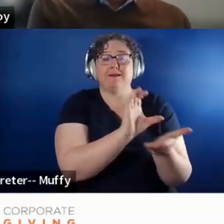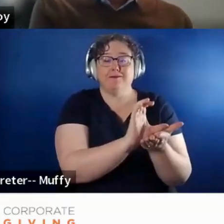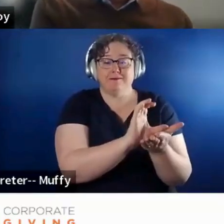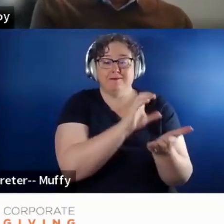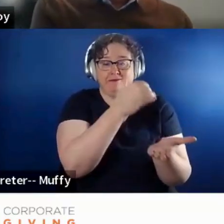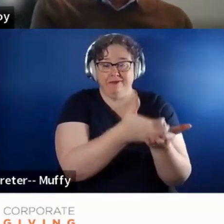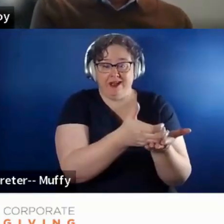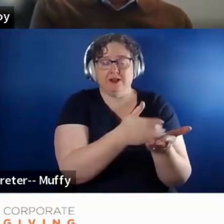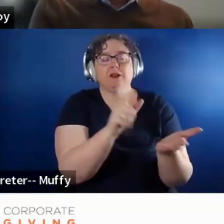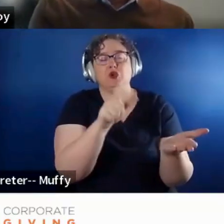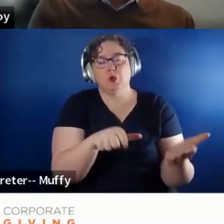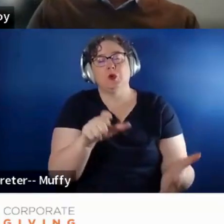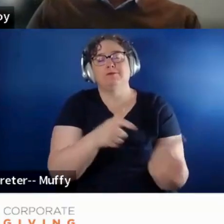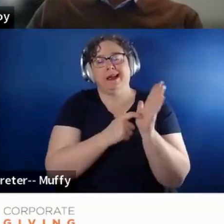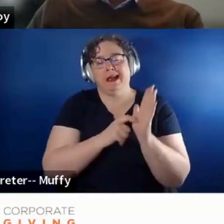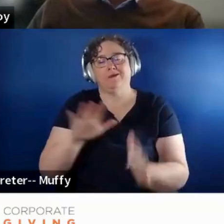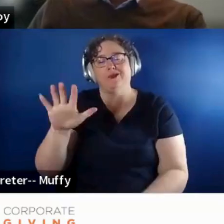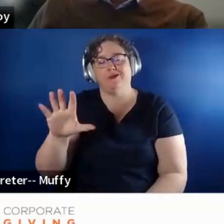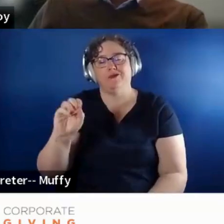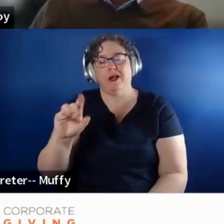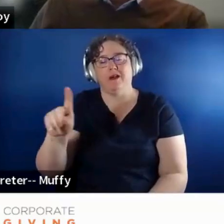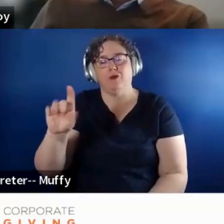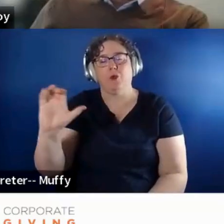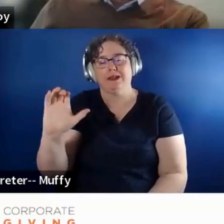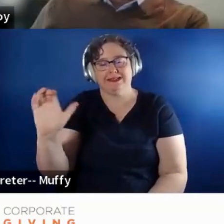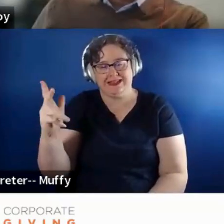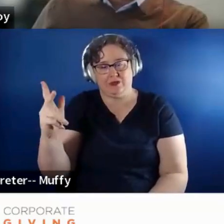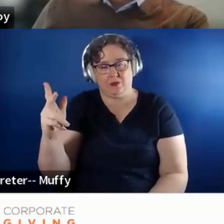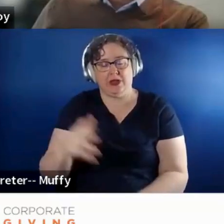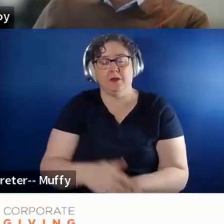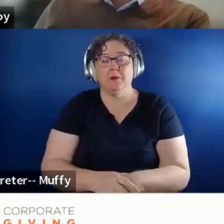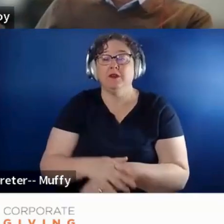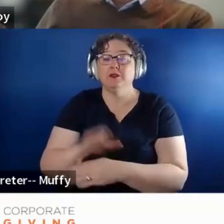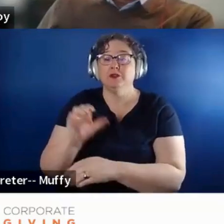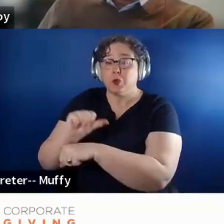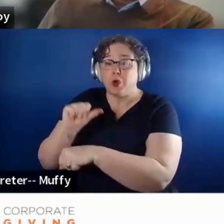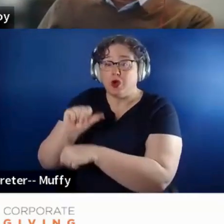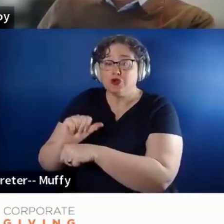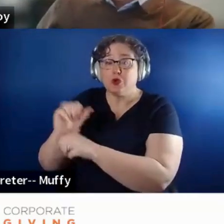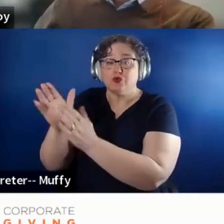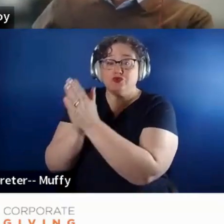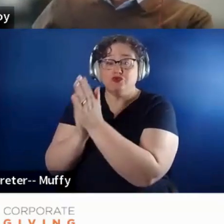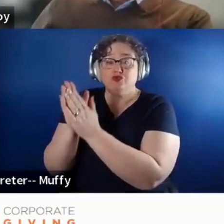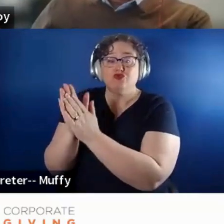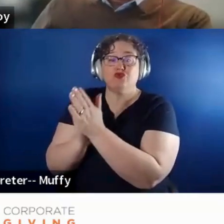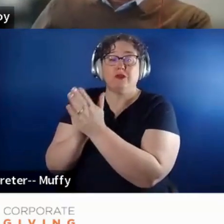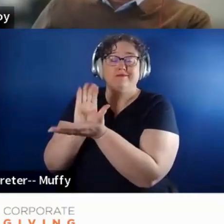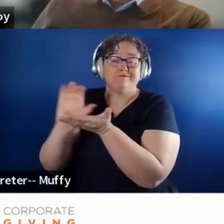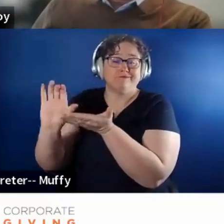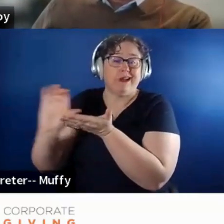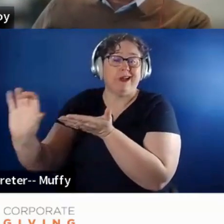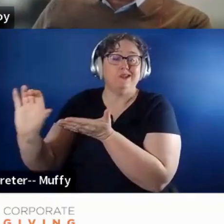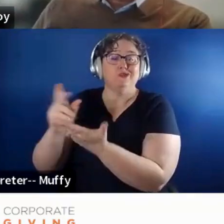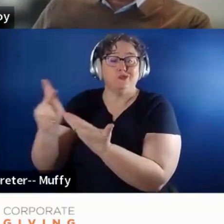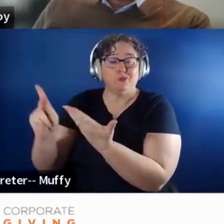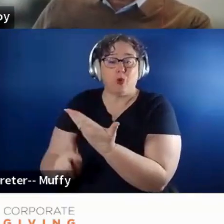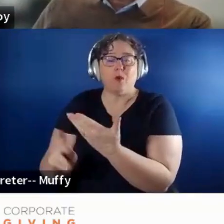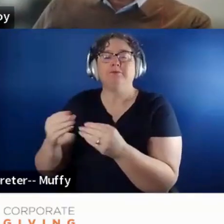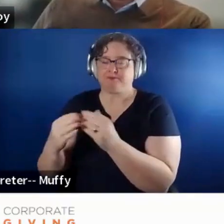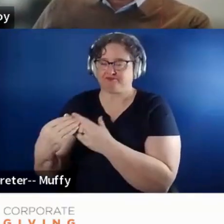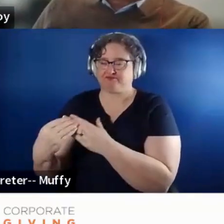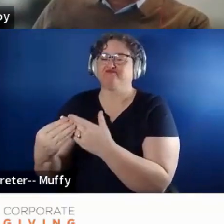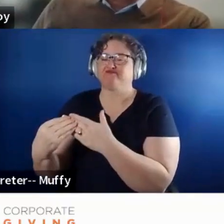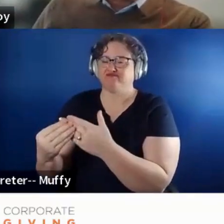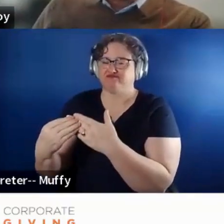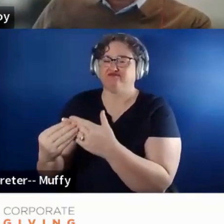501c3. But if it's through our associate-driven sponsorship program, bank funds, more flexibility, 501c3,